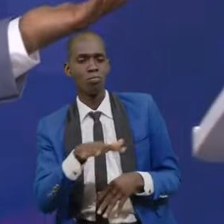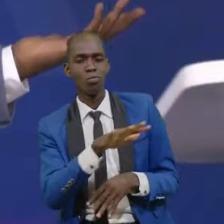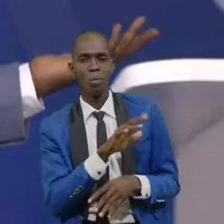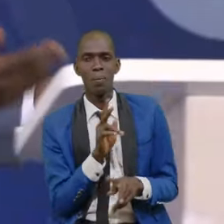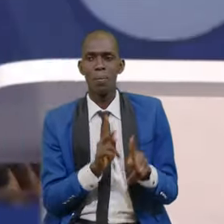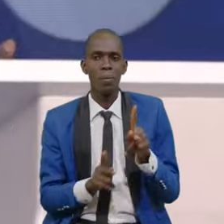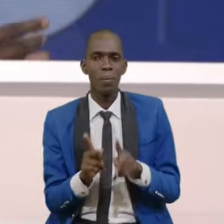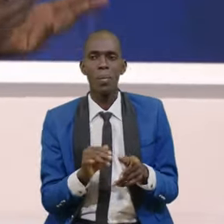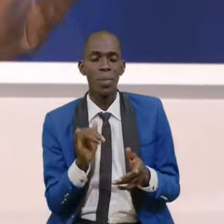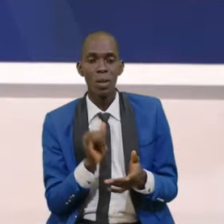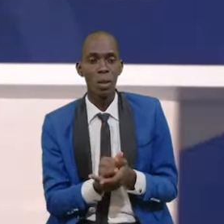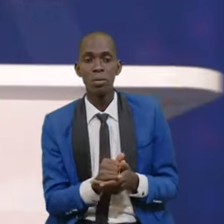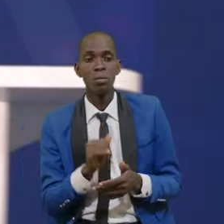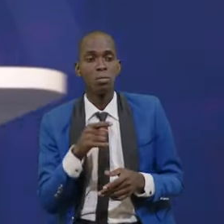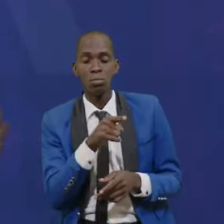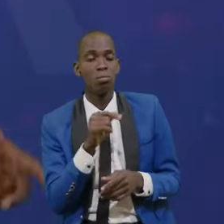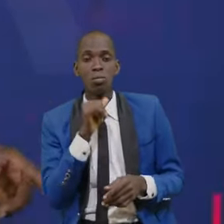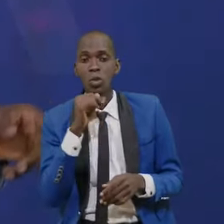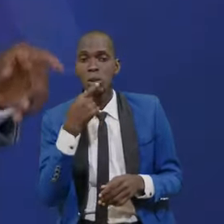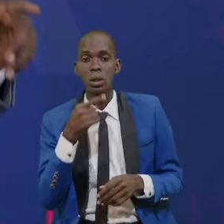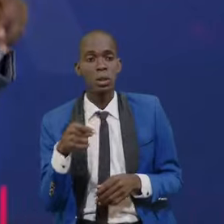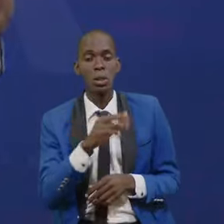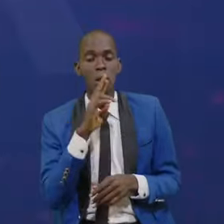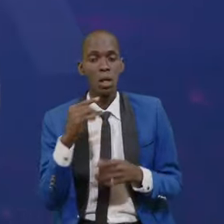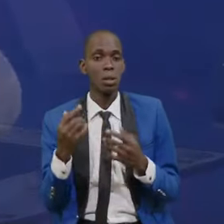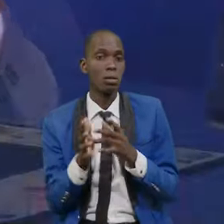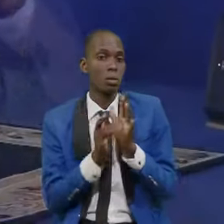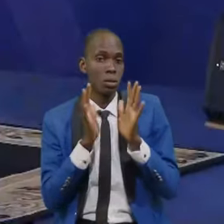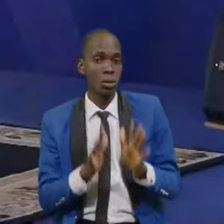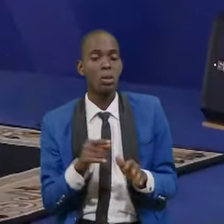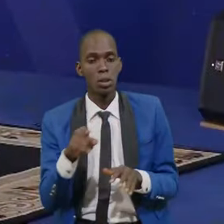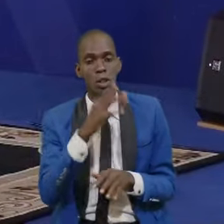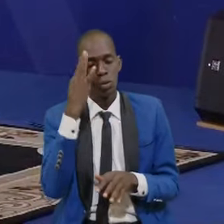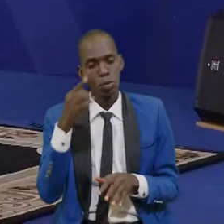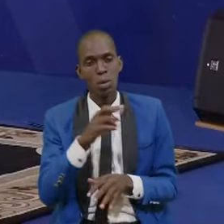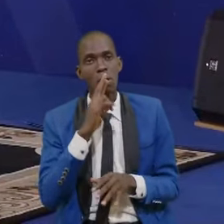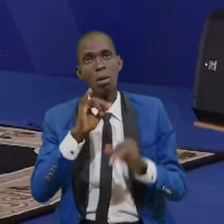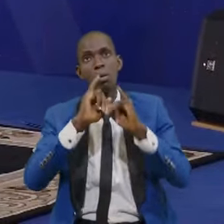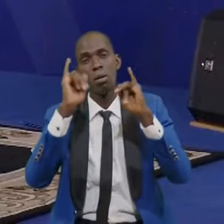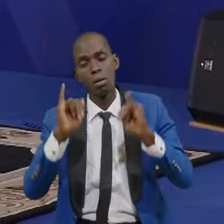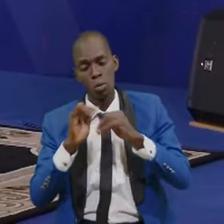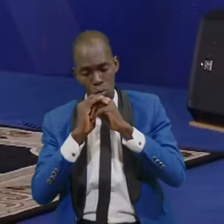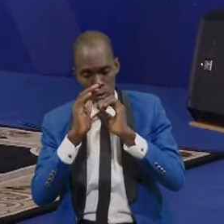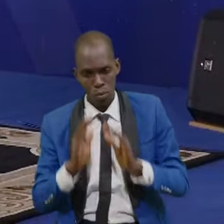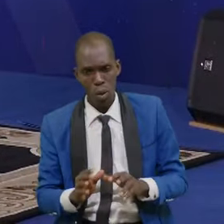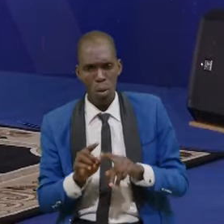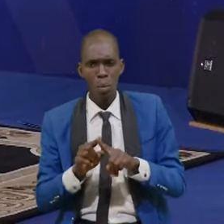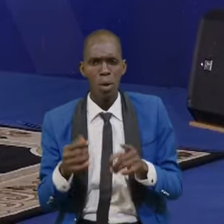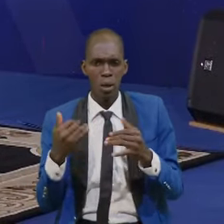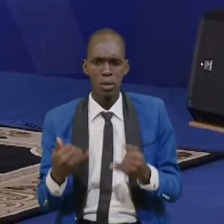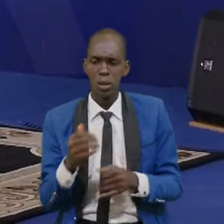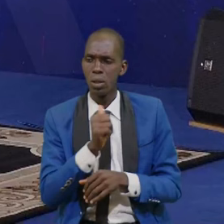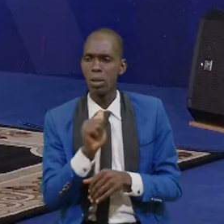don't claim to be Christians, they say they're idol worshippers, and a pastor and a preacher will go to